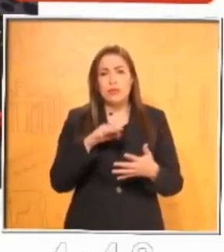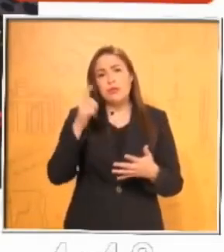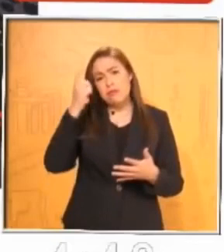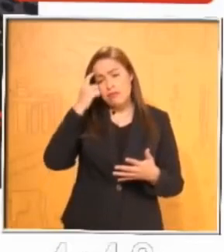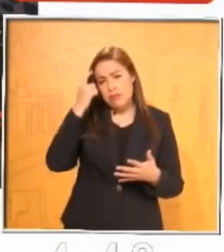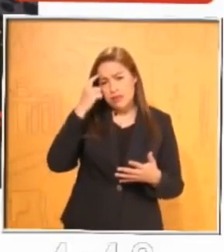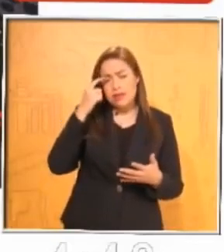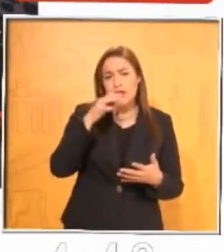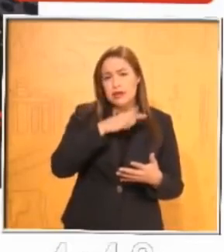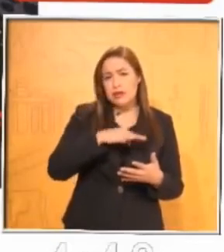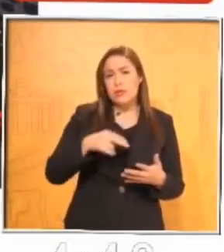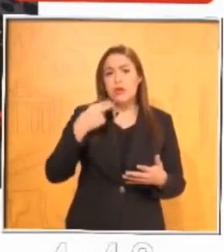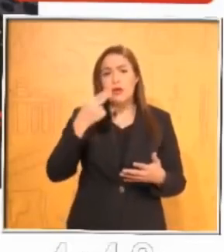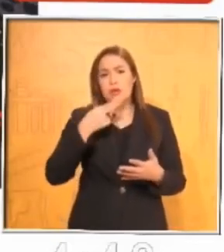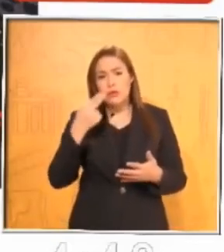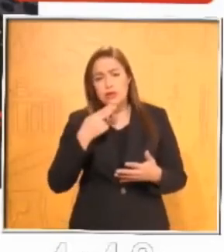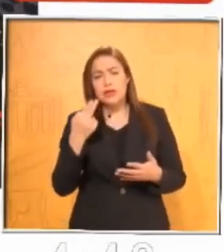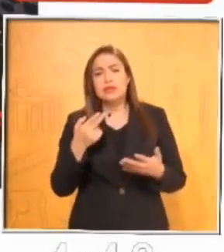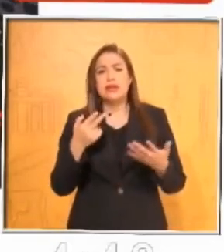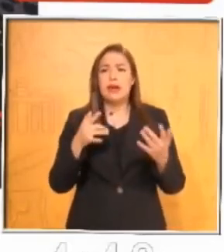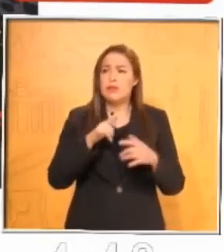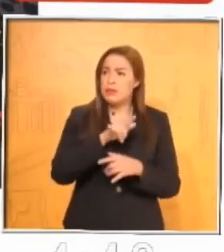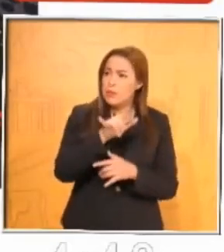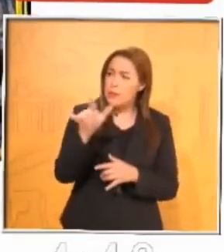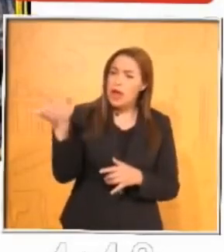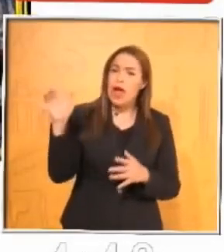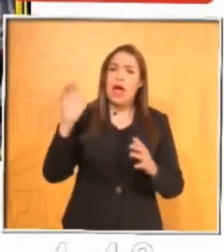other planets or something like that.